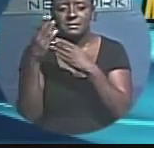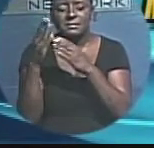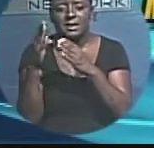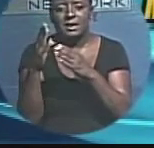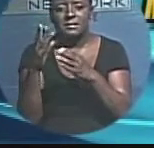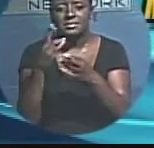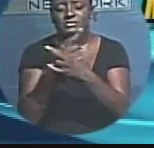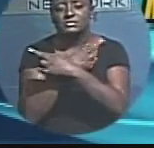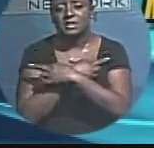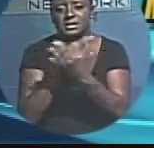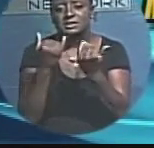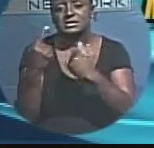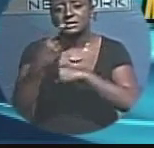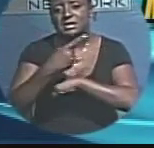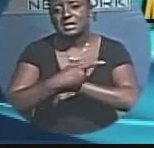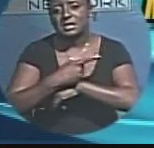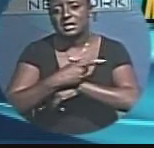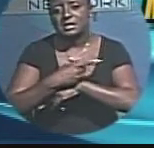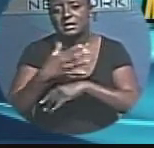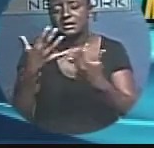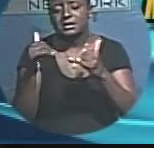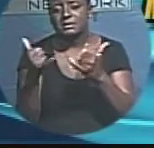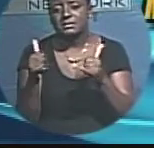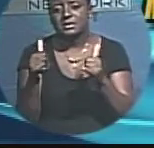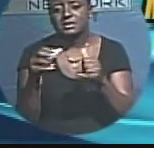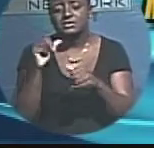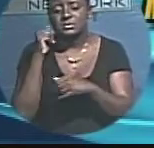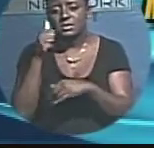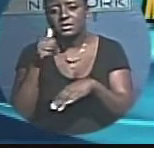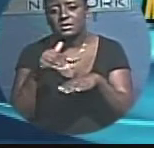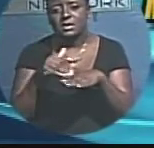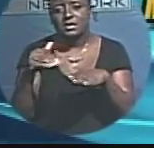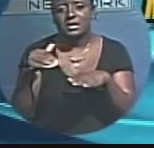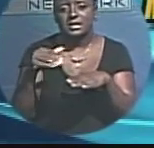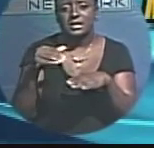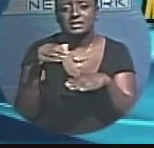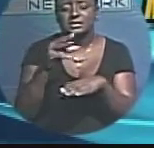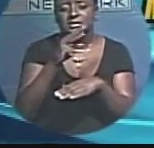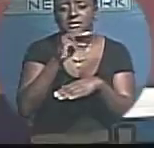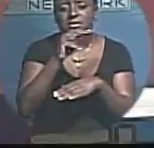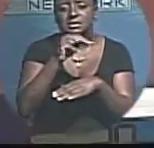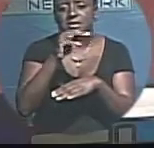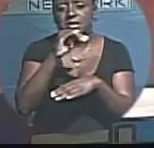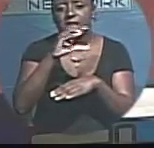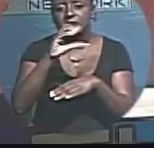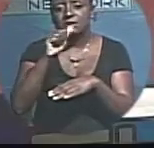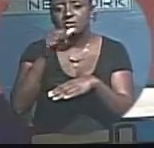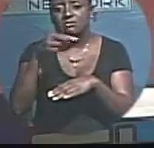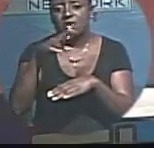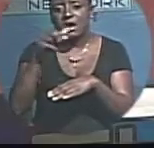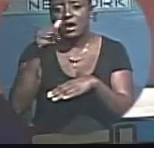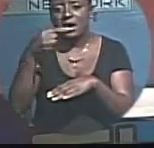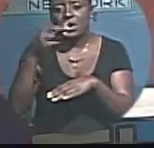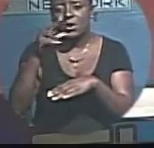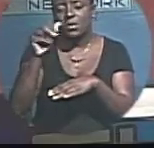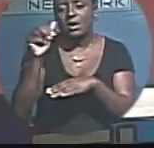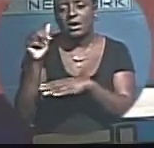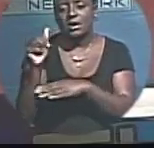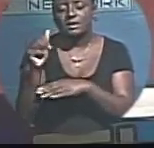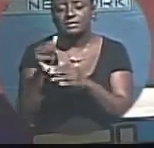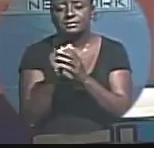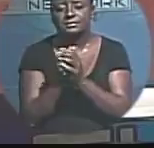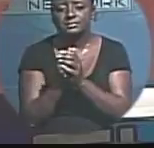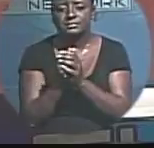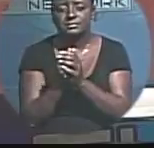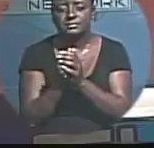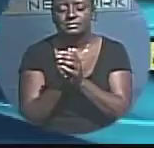rest today, and they'll be on the court tomorrow against Nicaragua at 1 o'clock. Moving on to some Davis Cup news now.